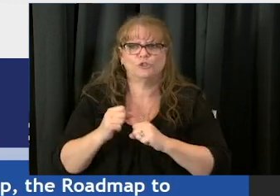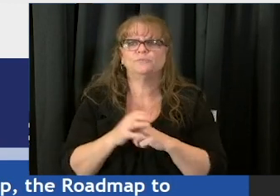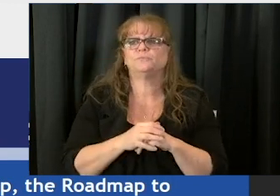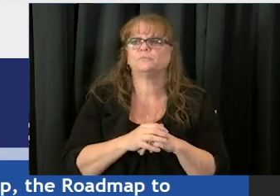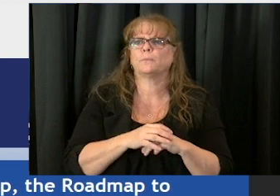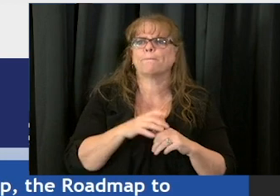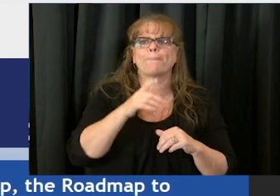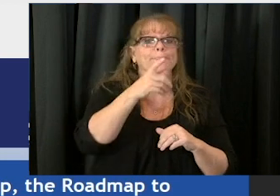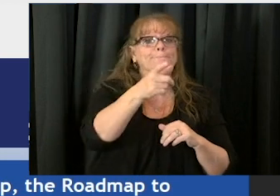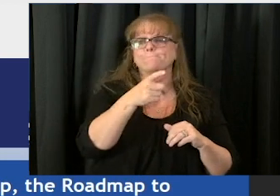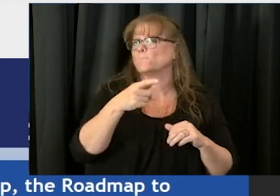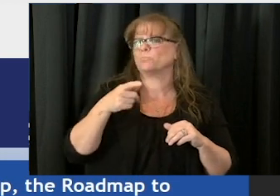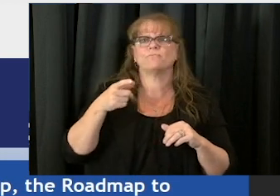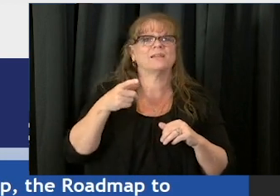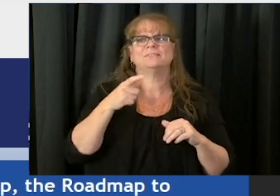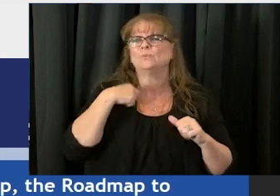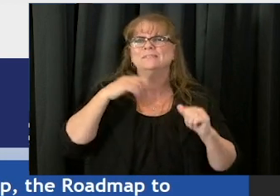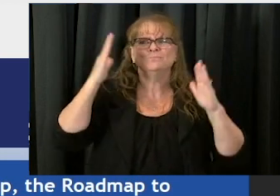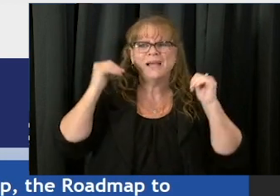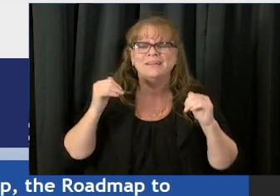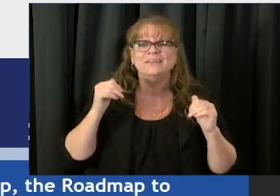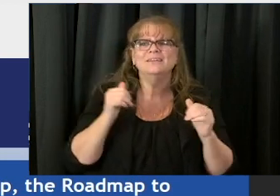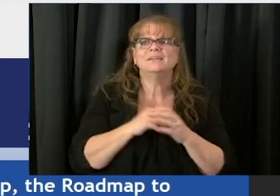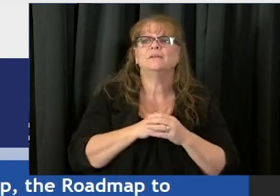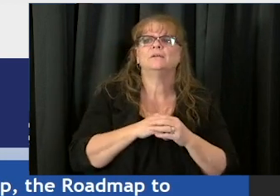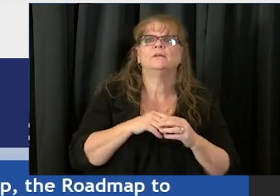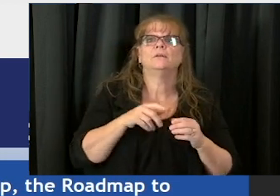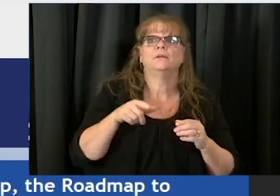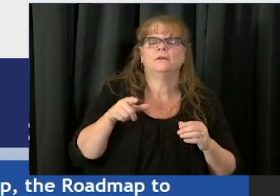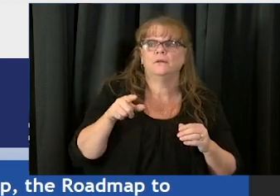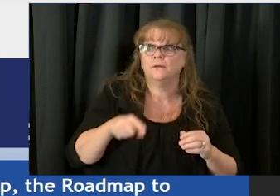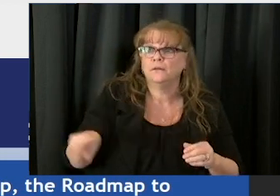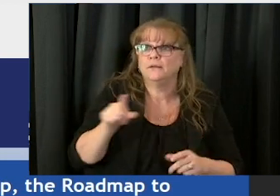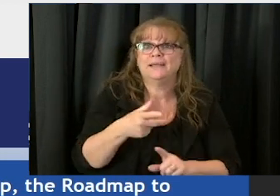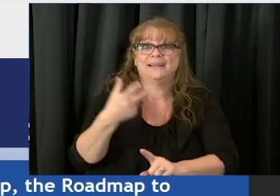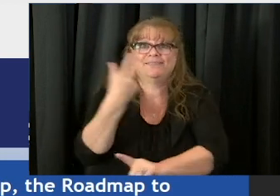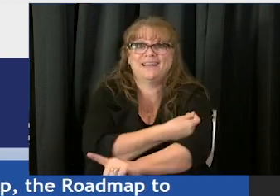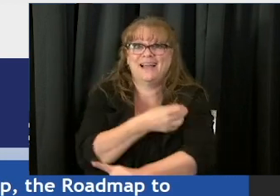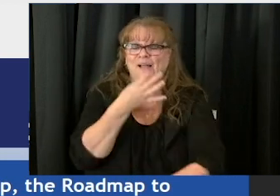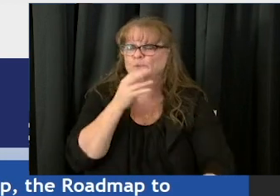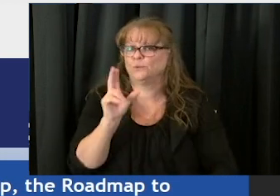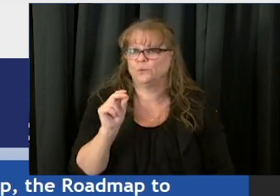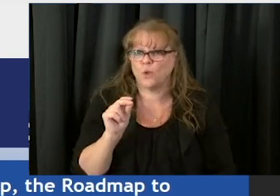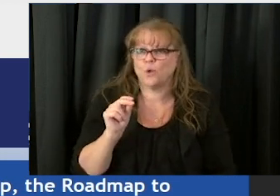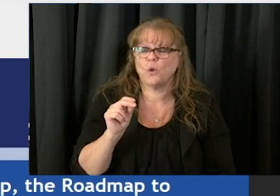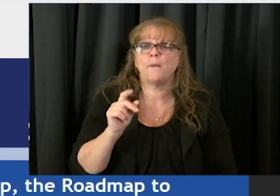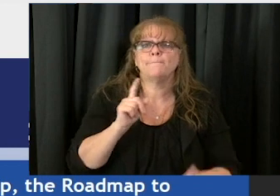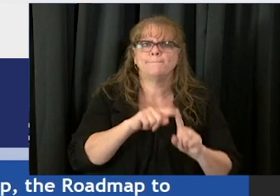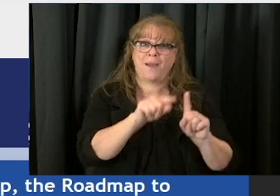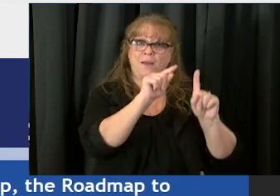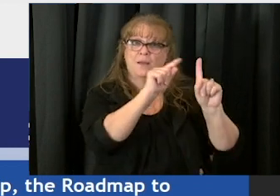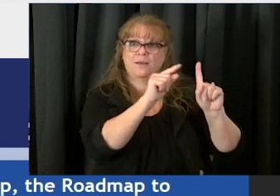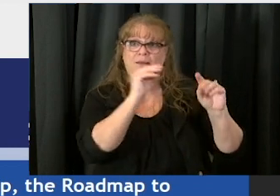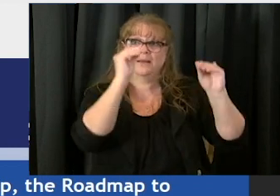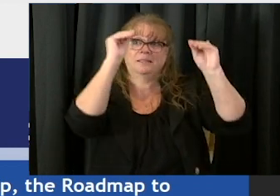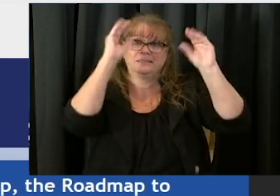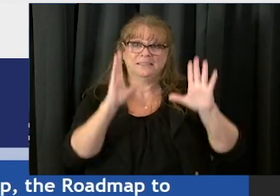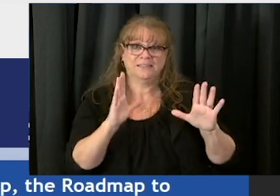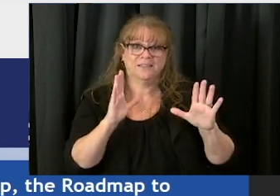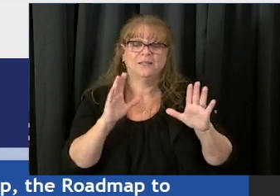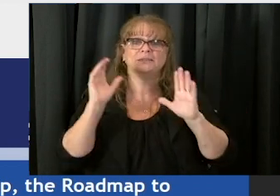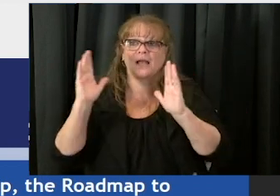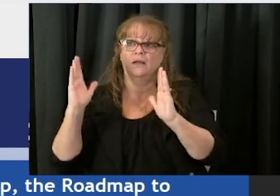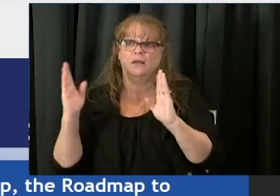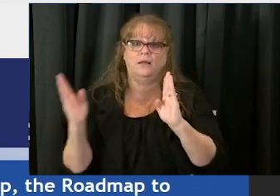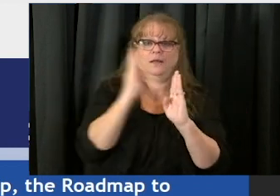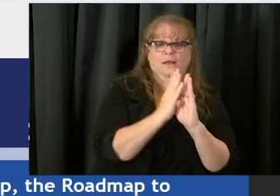March, you get it in March, you're not immune for a month and a half, right? First dose, second. So that's why we have the intense focus on